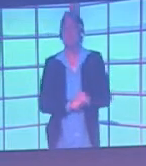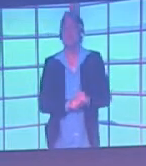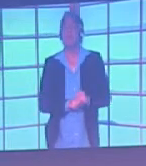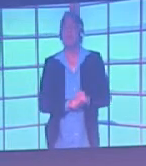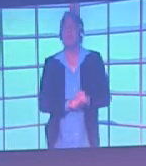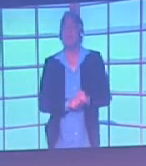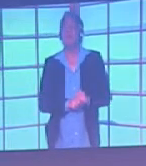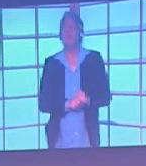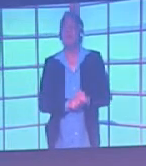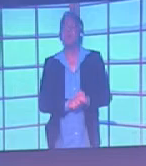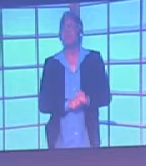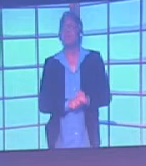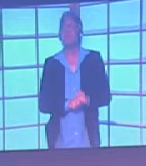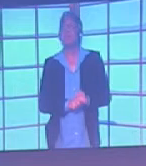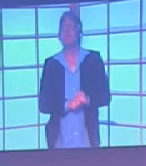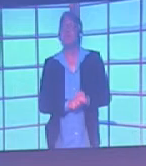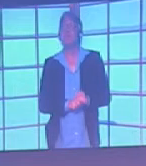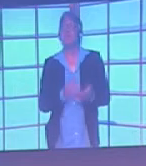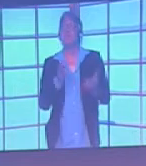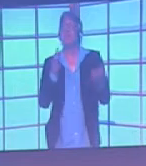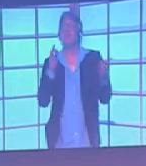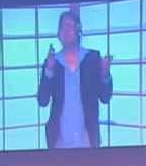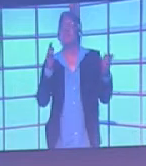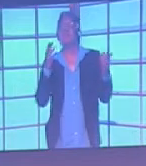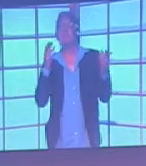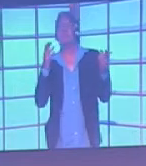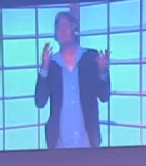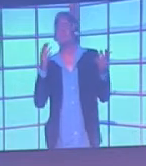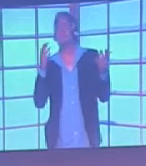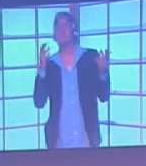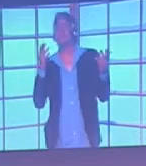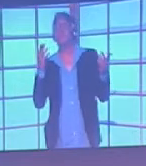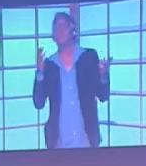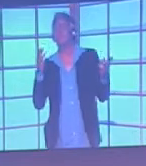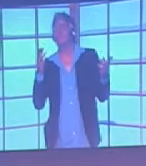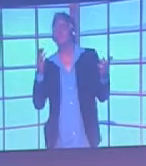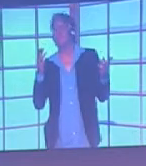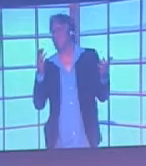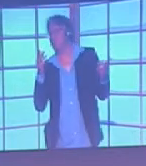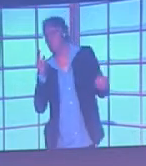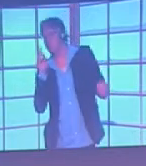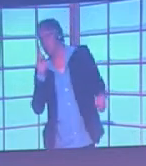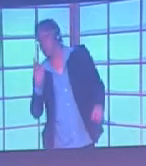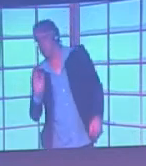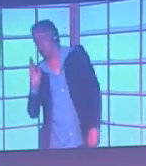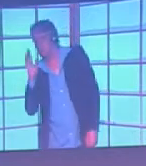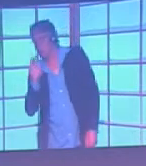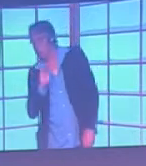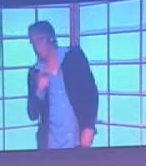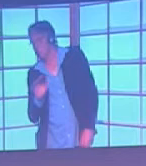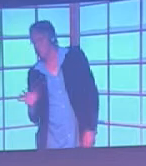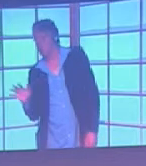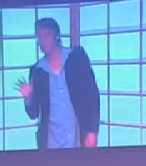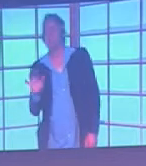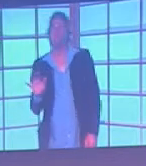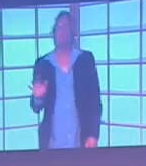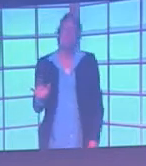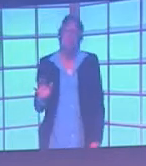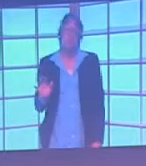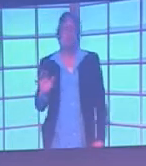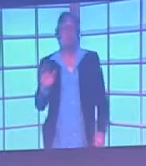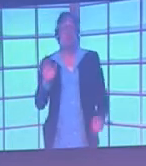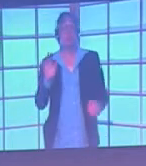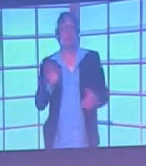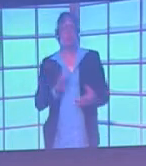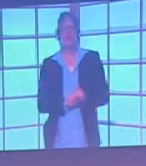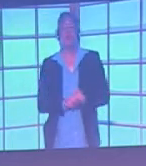too. I think what we know, well, I don't think I know what we know, is that you have